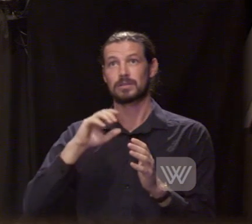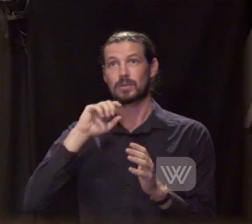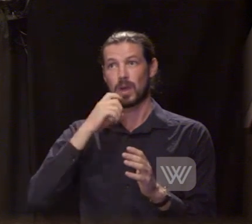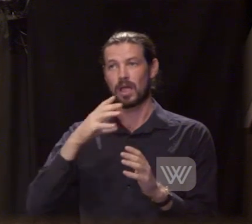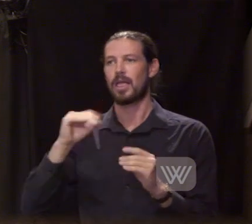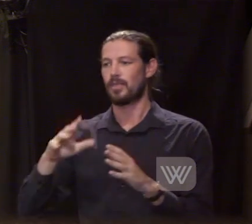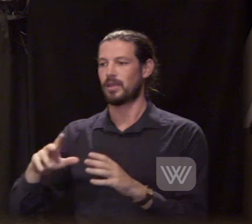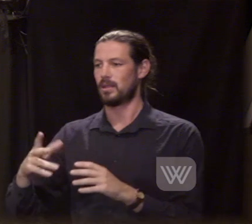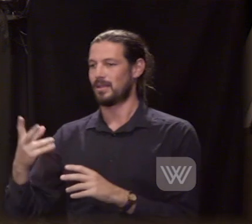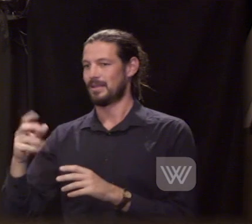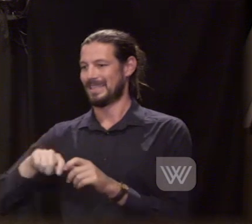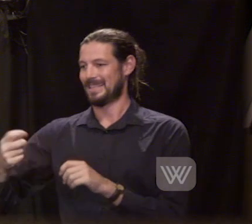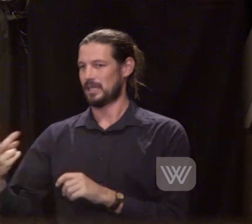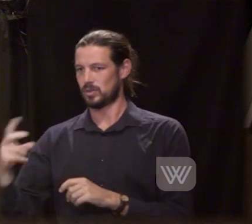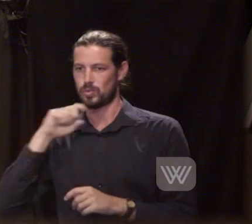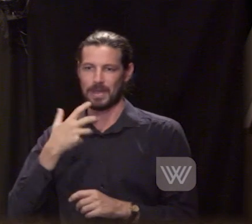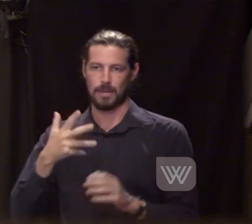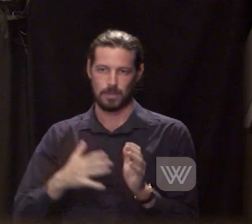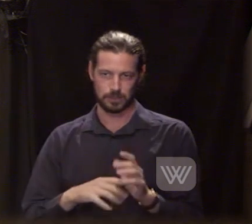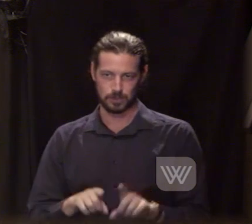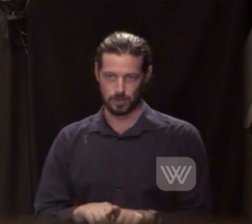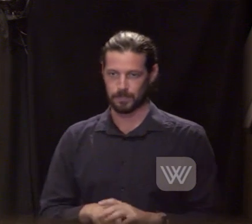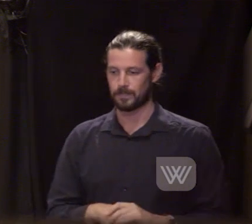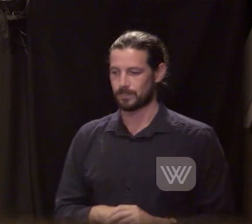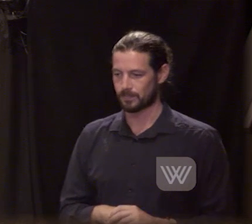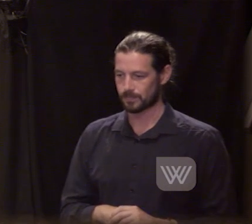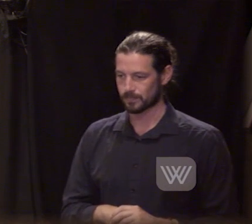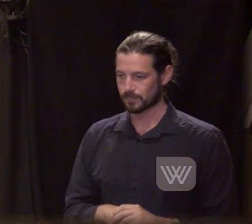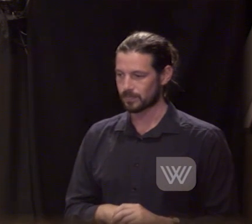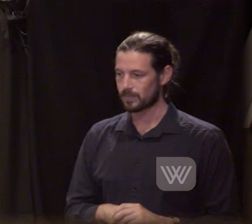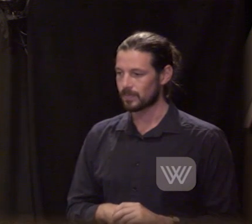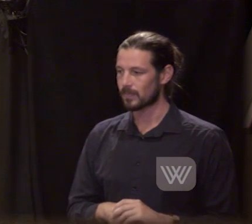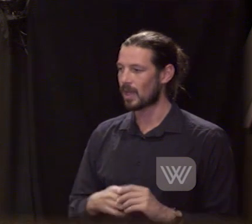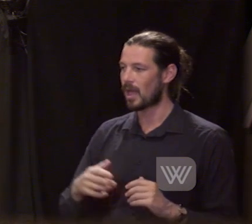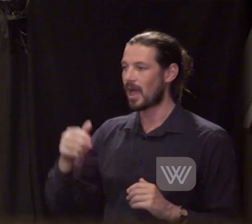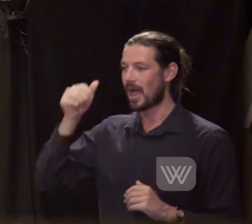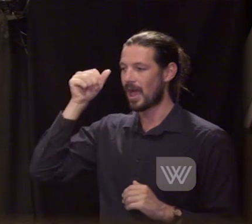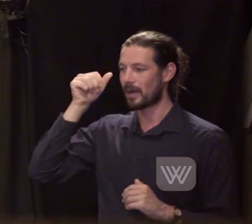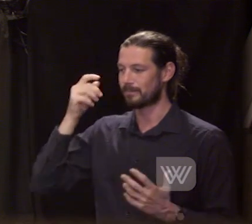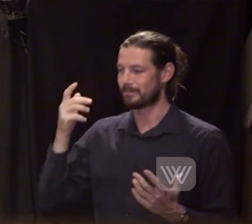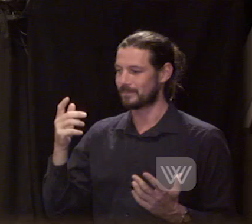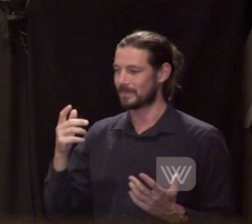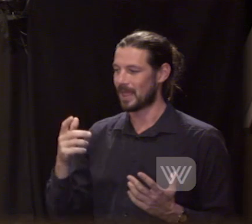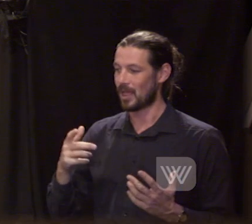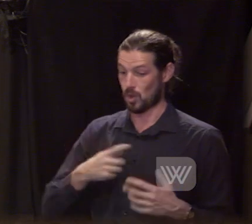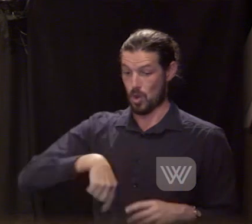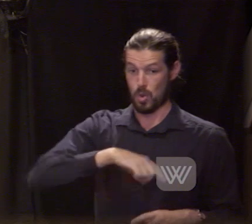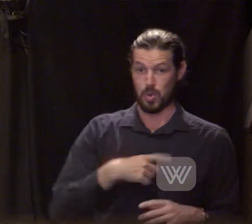bit. I mean, I'm sure there are people wanting to break it, but I hope that they